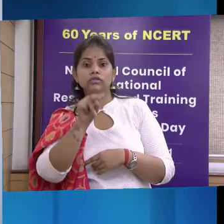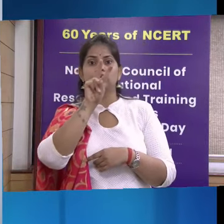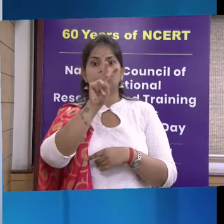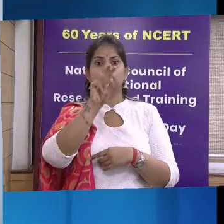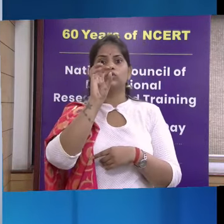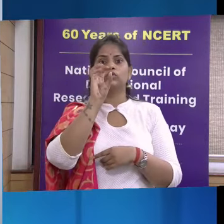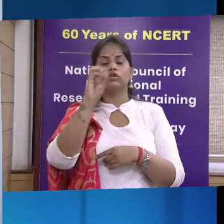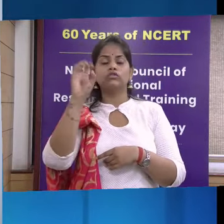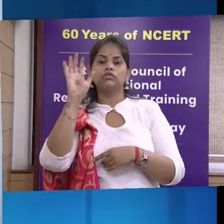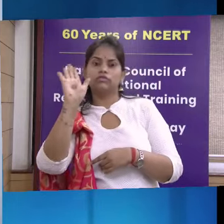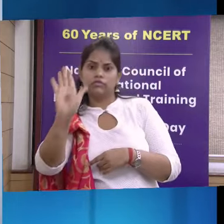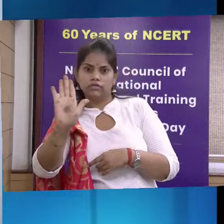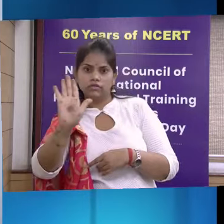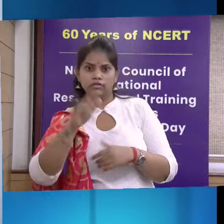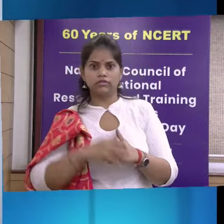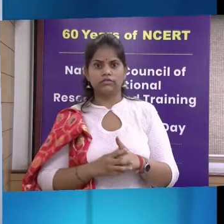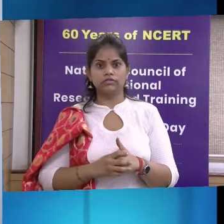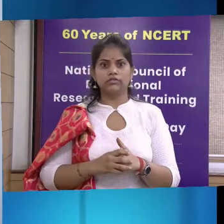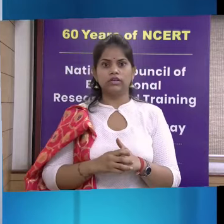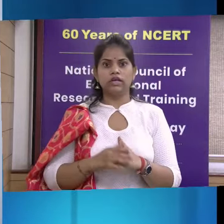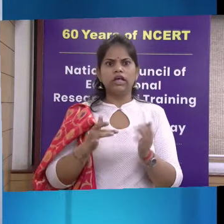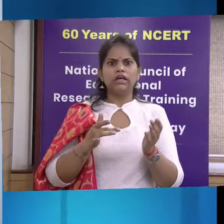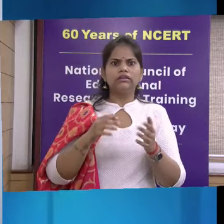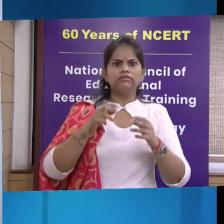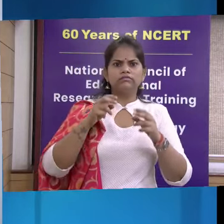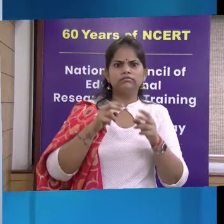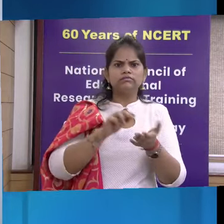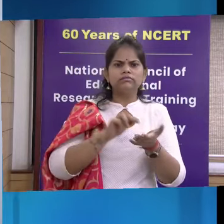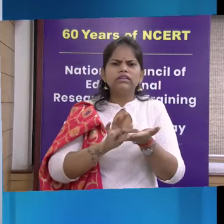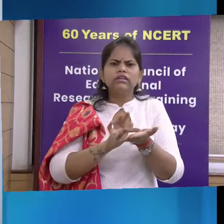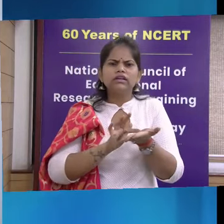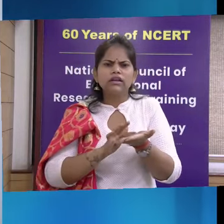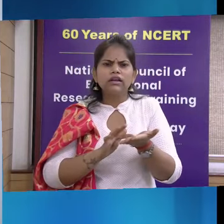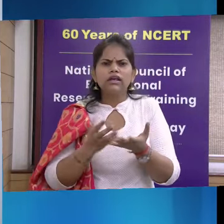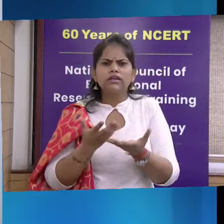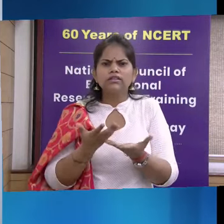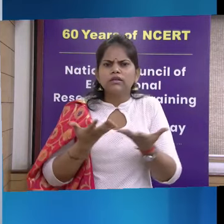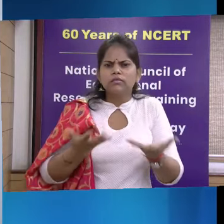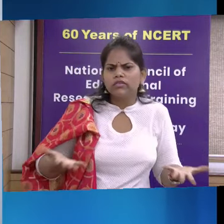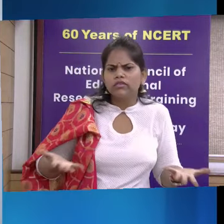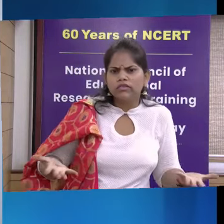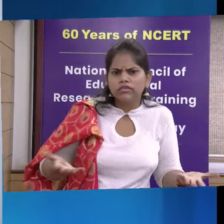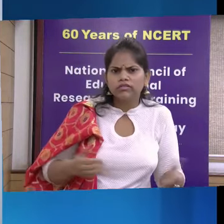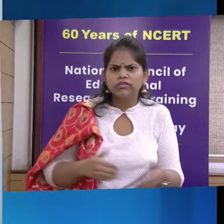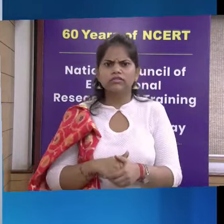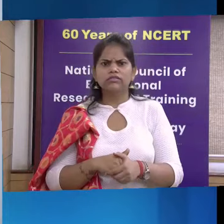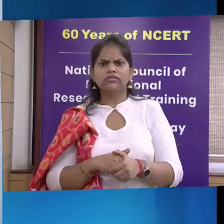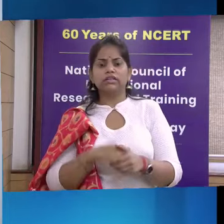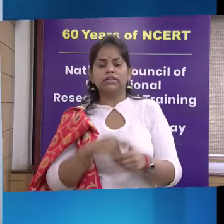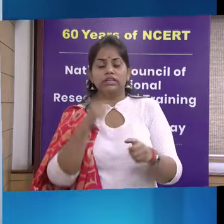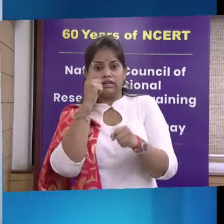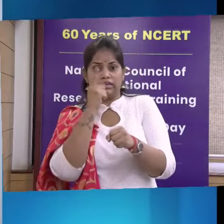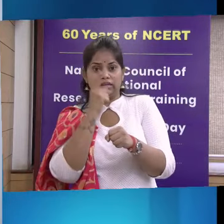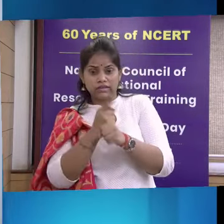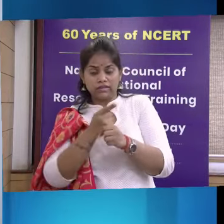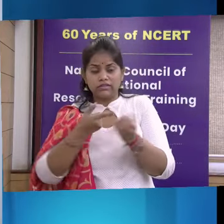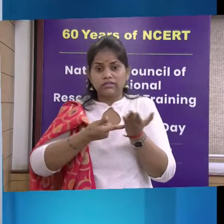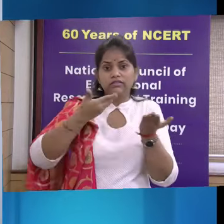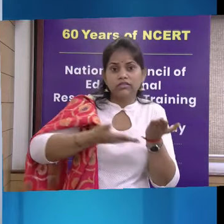syllabi, textual materials, evaluation tools, and innovative teacher training